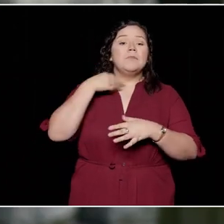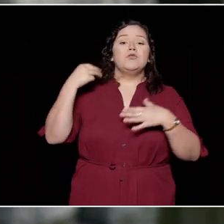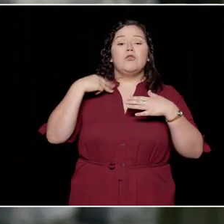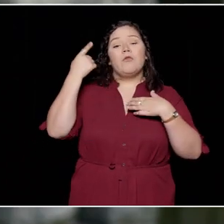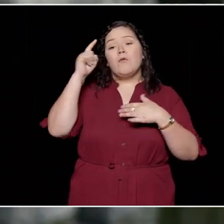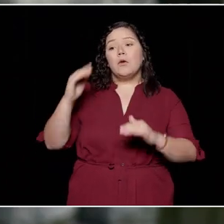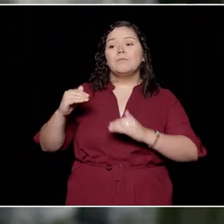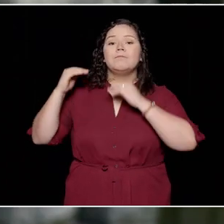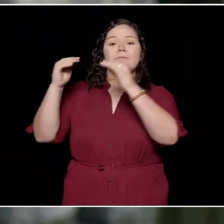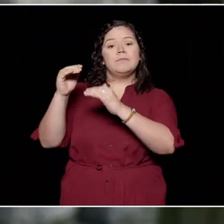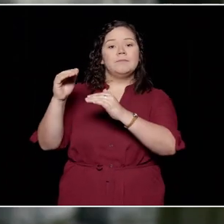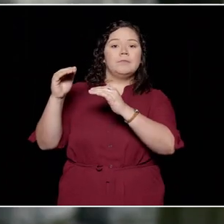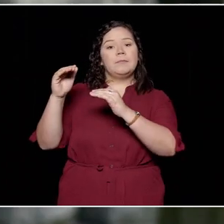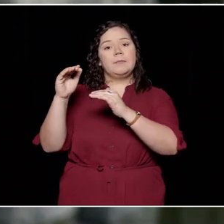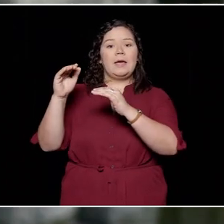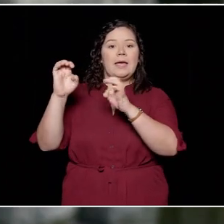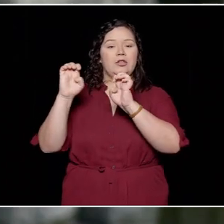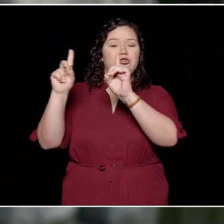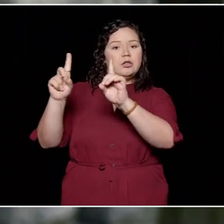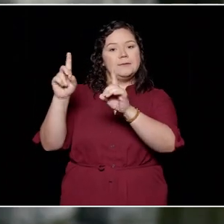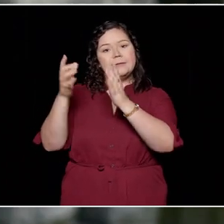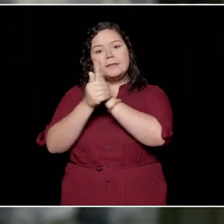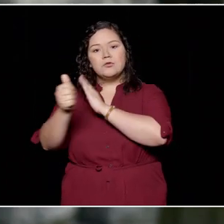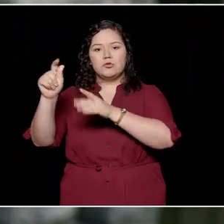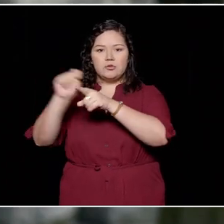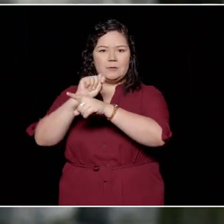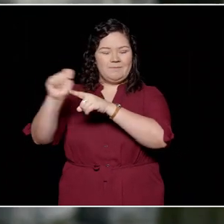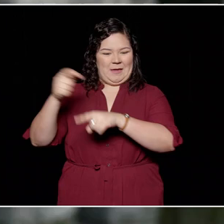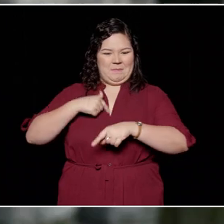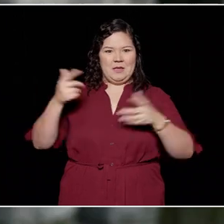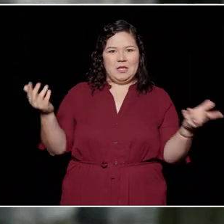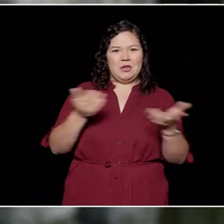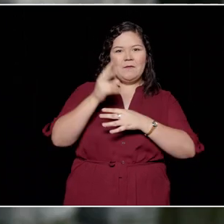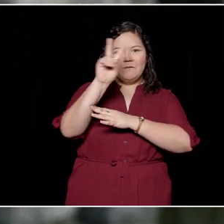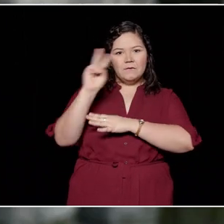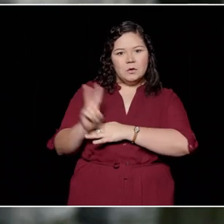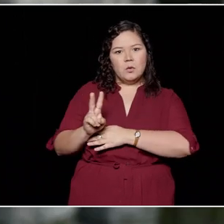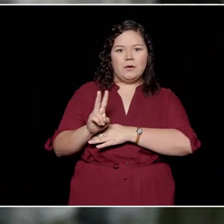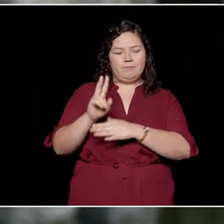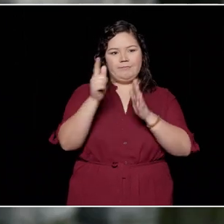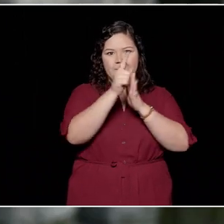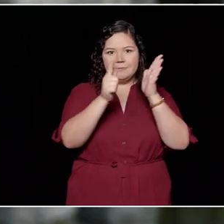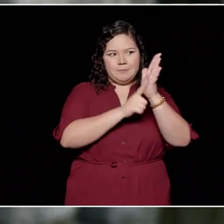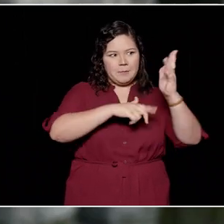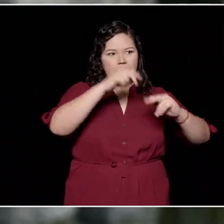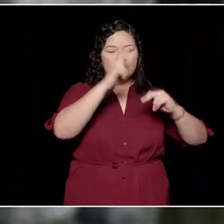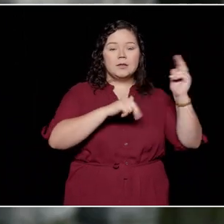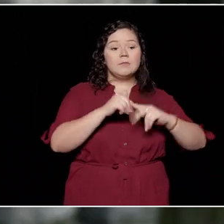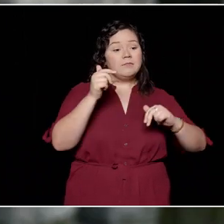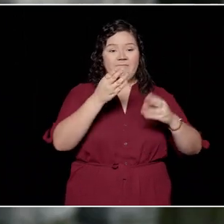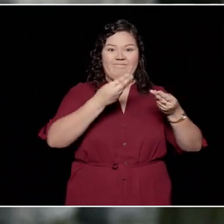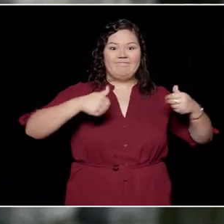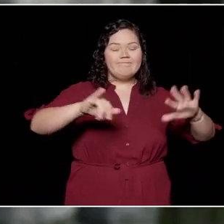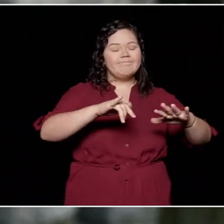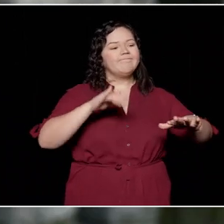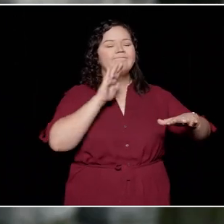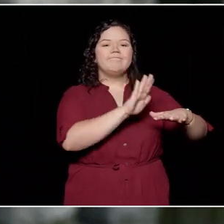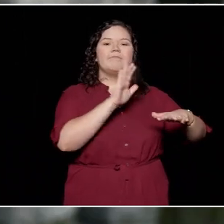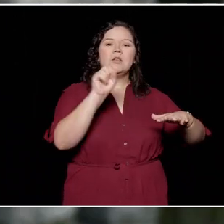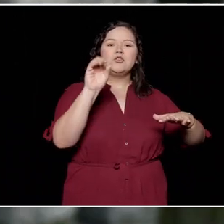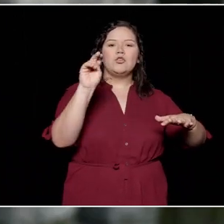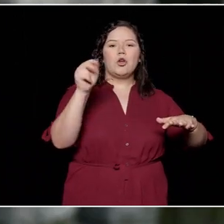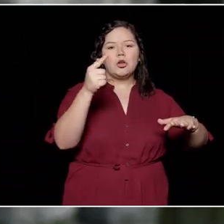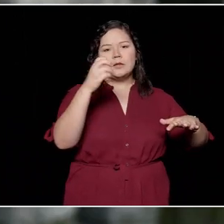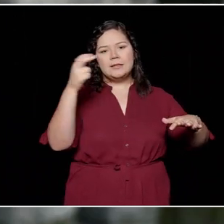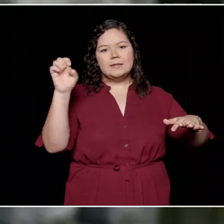Education, Skills and Training. I'm sending greetings from the Legislative Assembly here in Victoria on the traditional territory of the Songhees